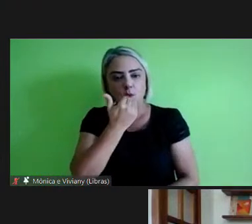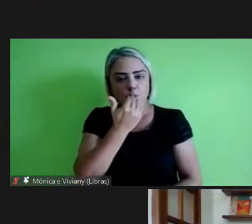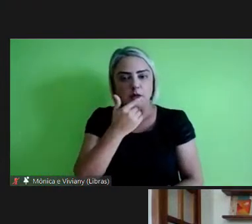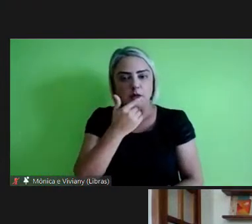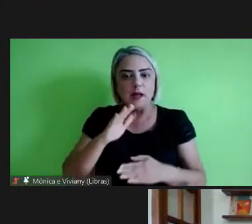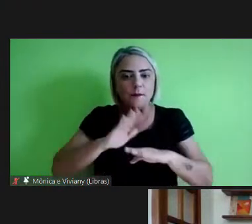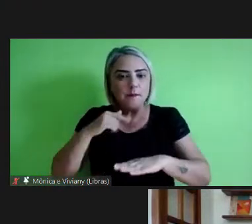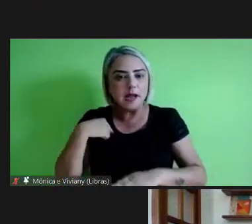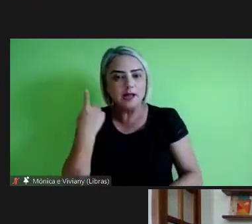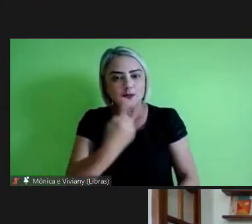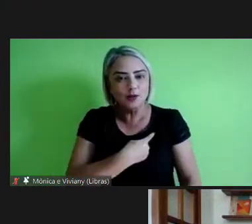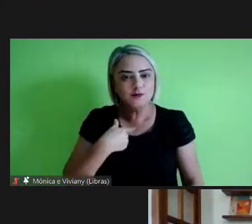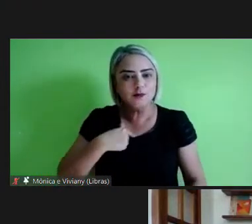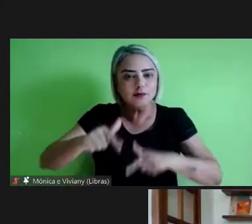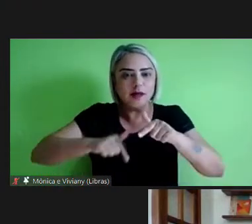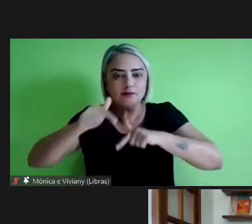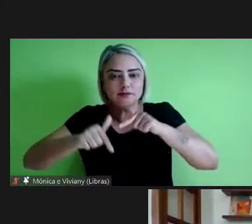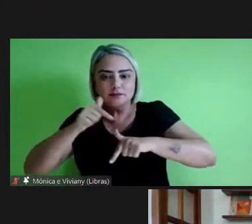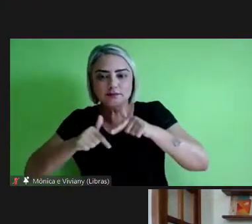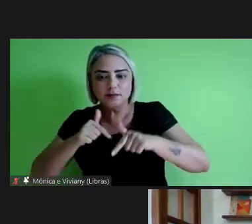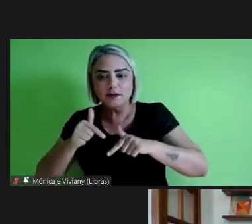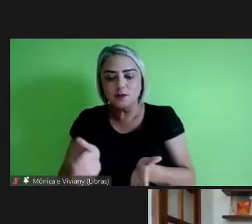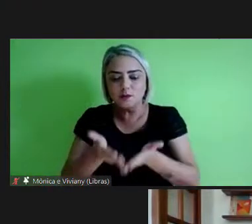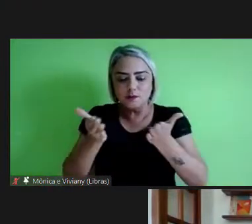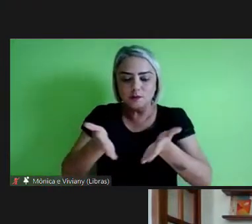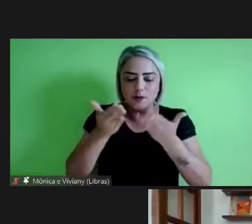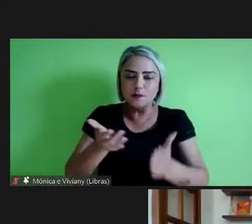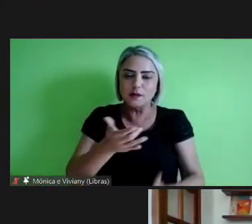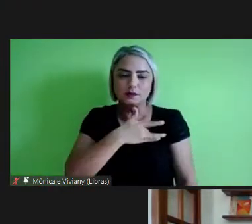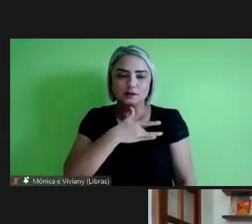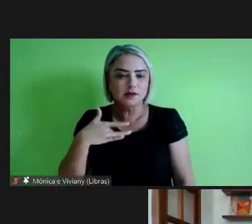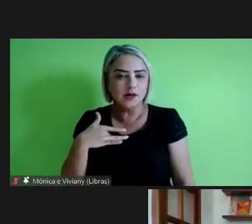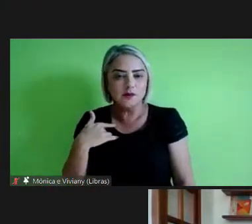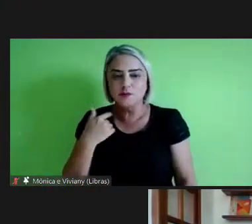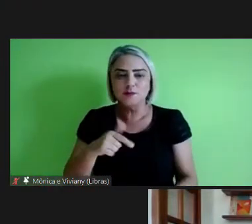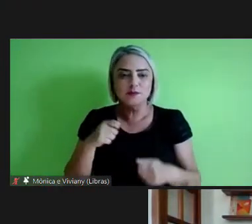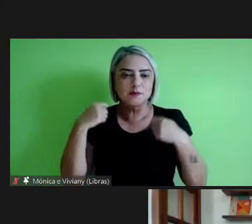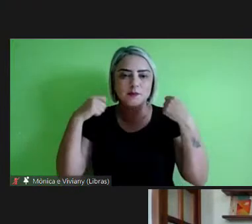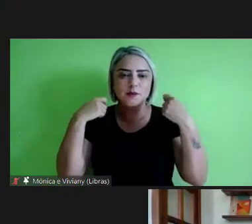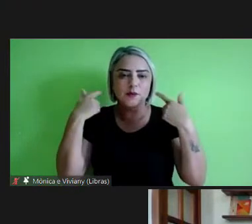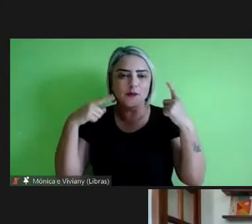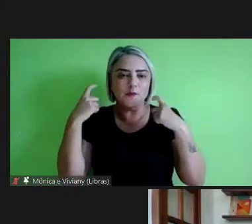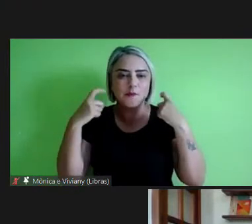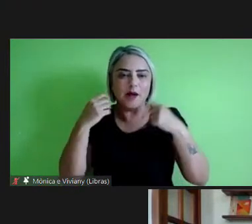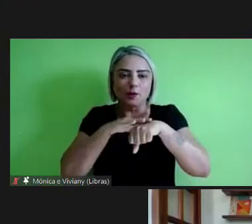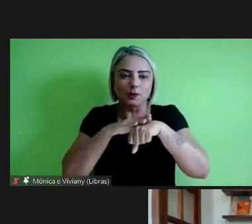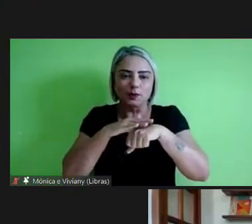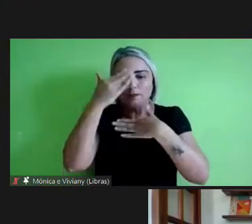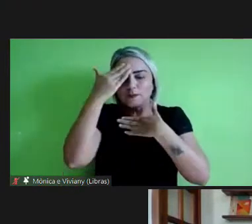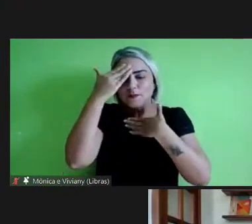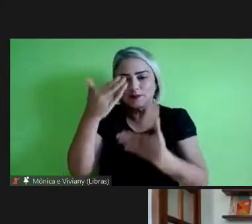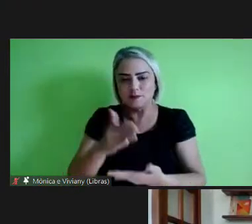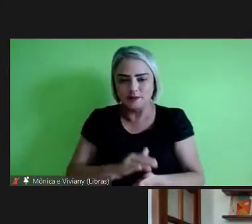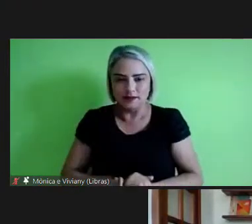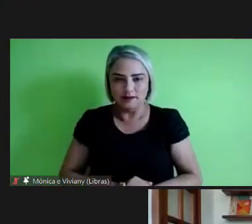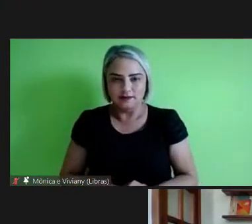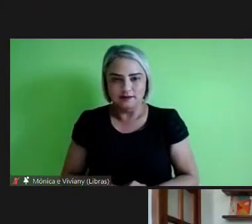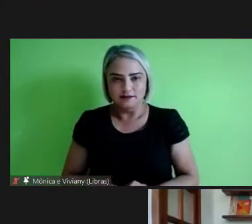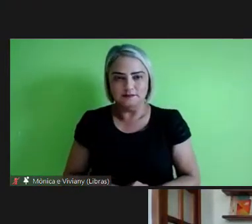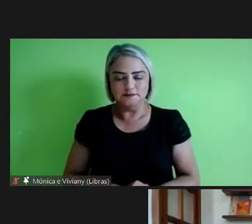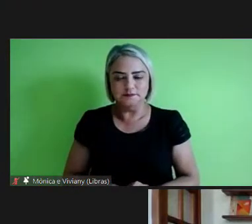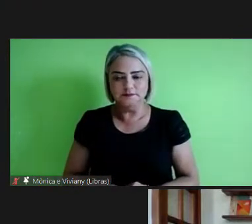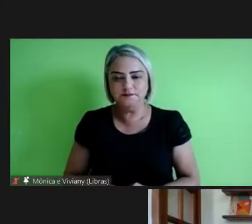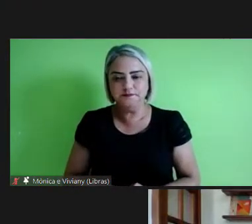and being consumed, the more we're going to work only with promotion of health and we're not to be able to deal with diseases. Thank you very